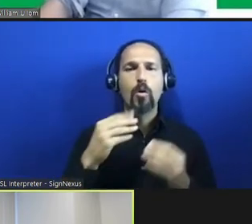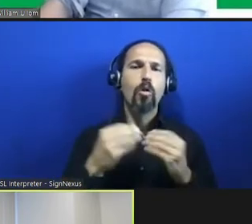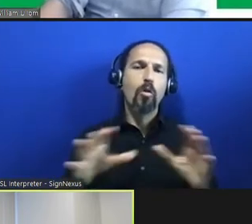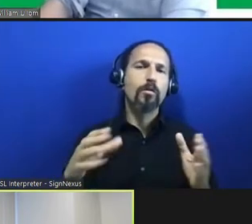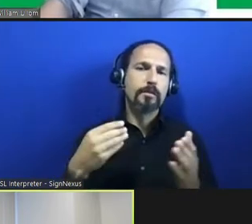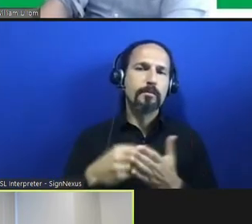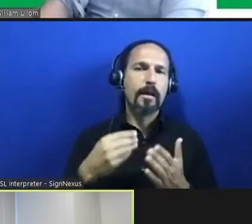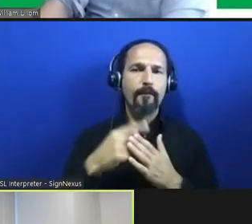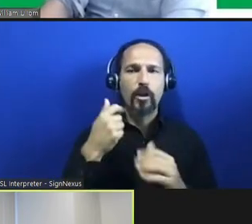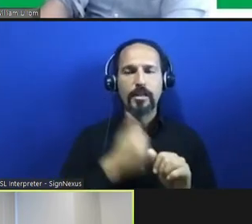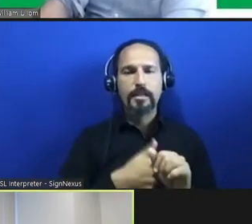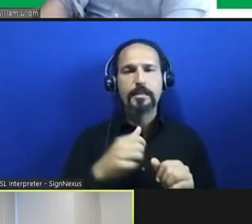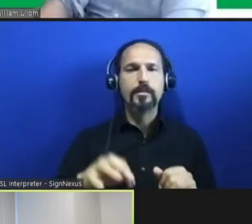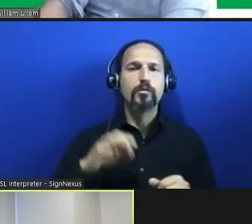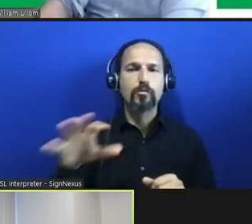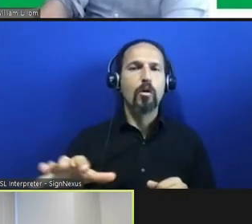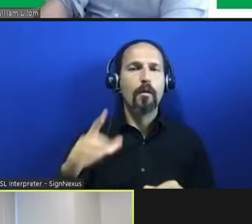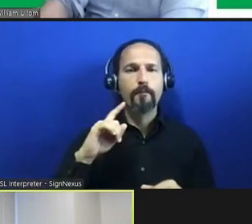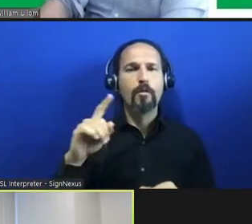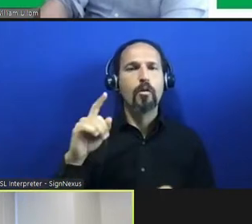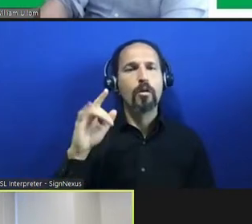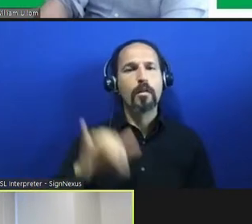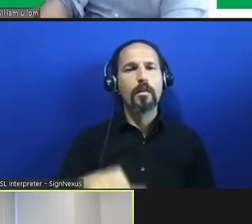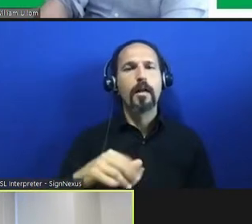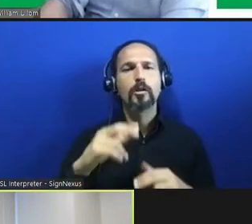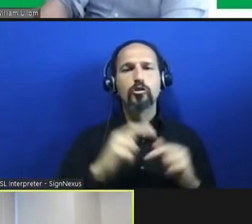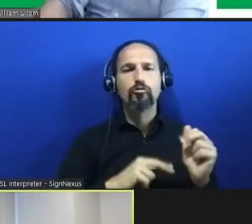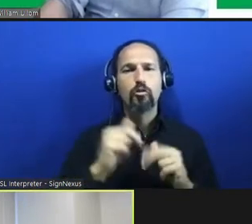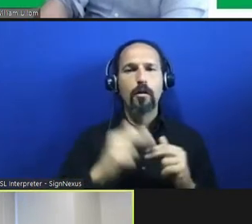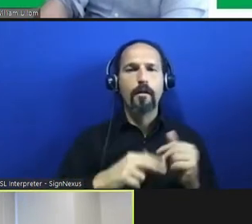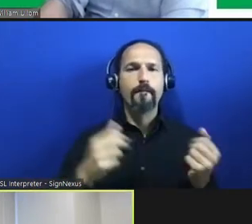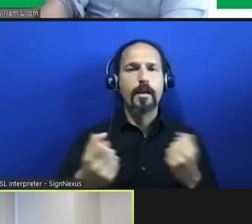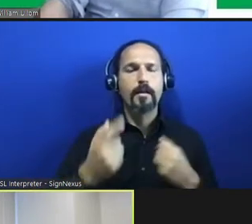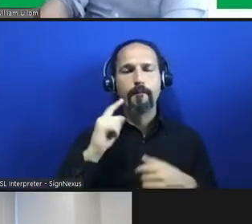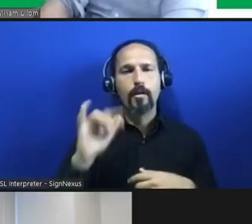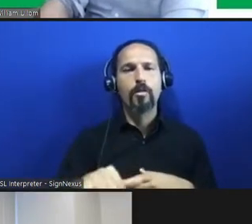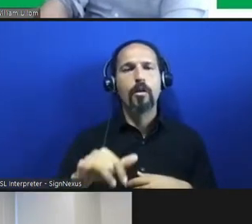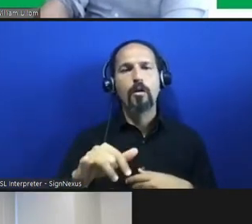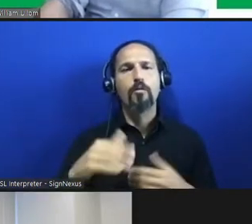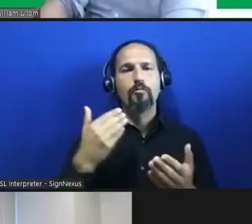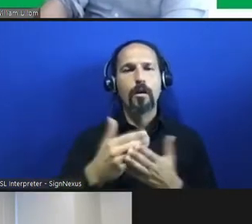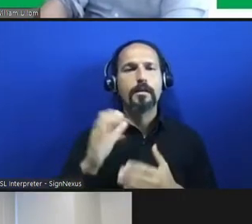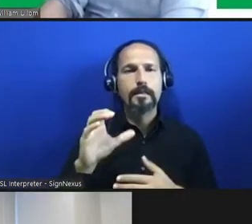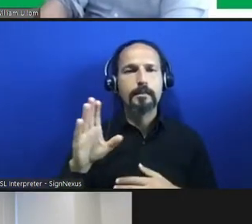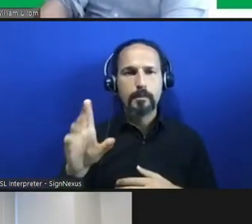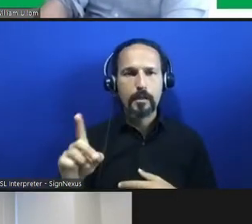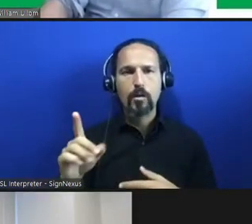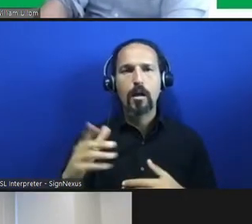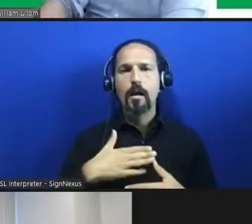money on each toll charge to a construction vehicle entering the zone we would be happy to engage you further on